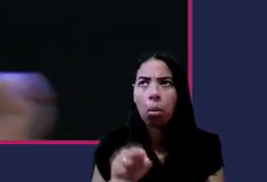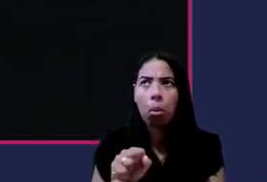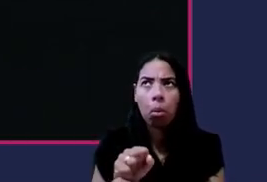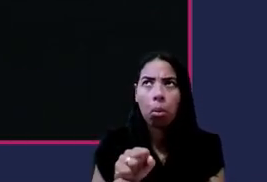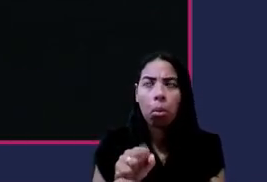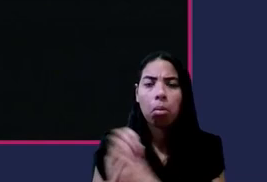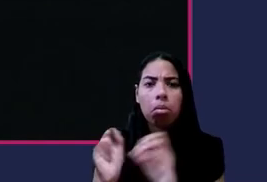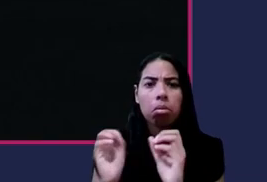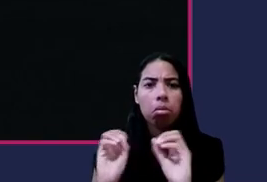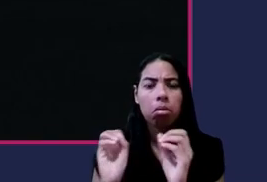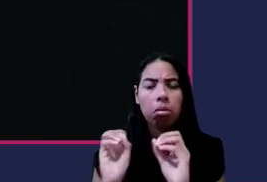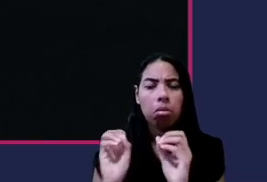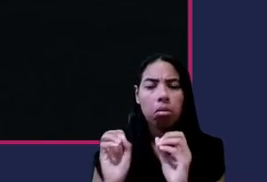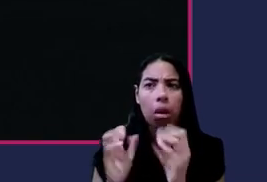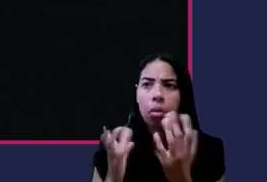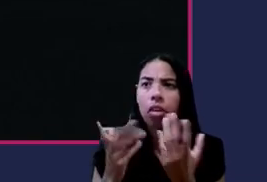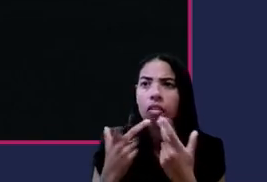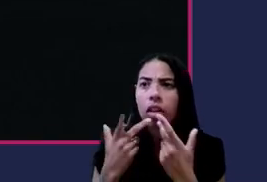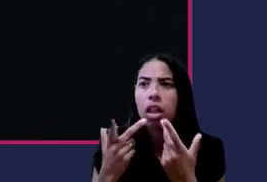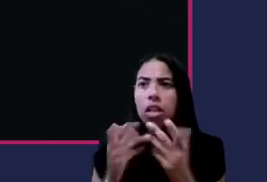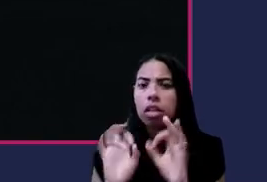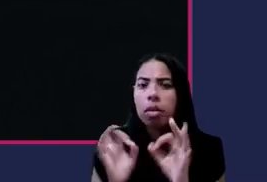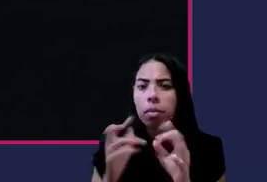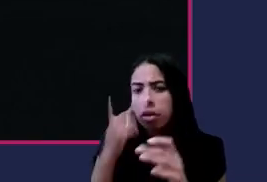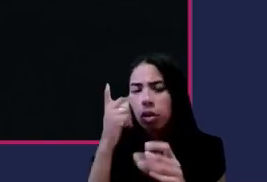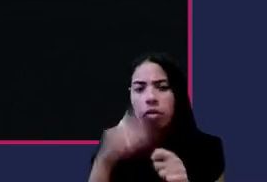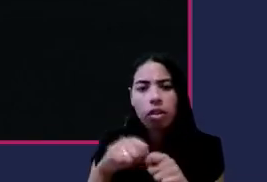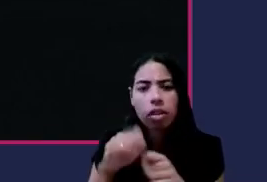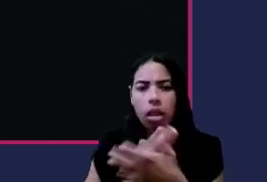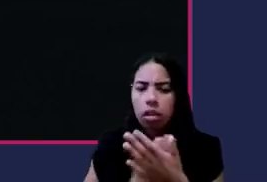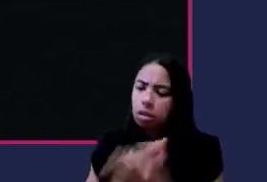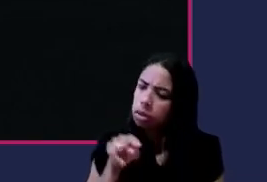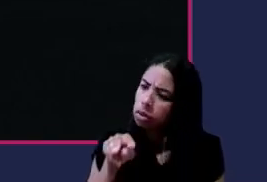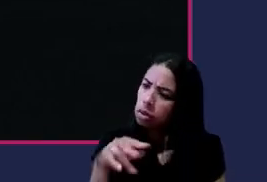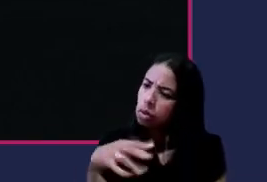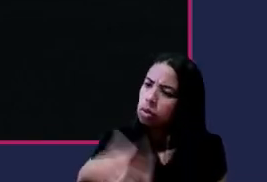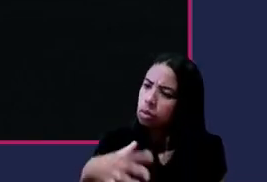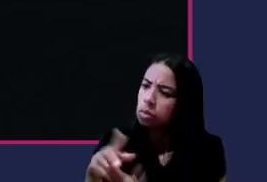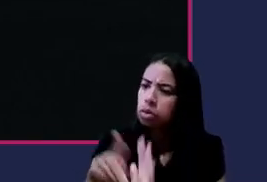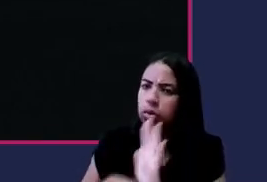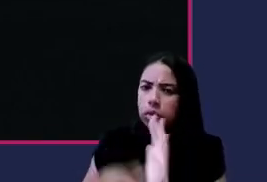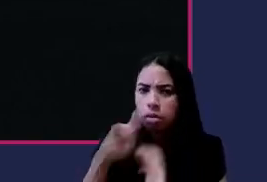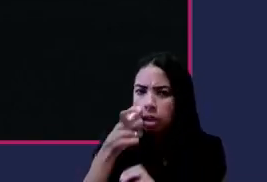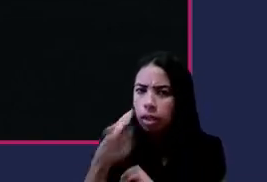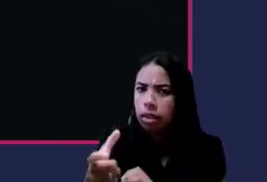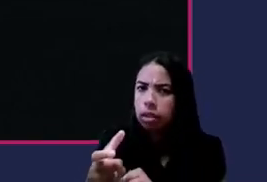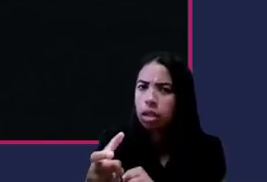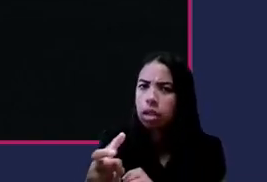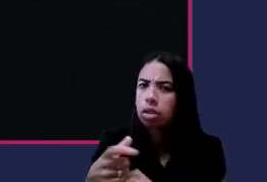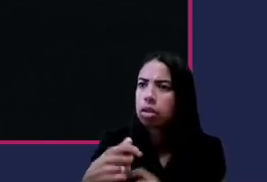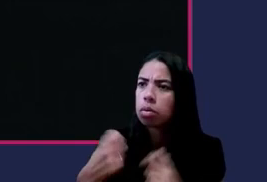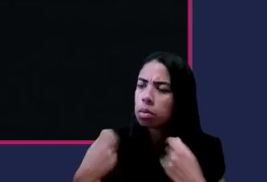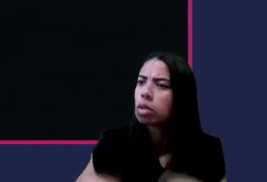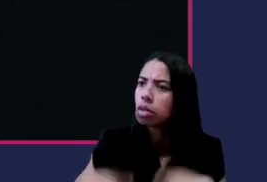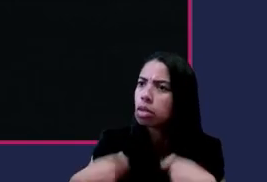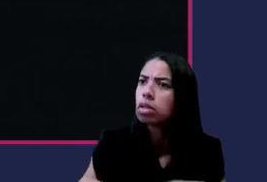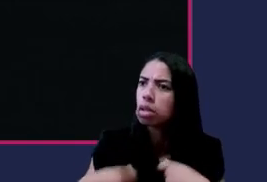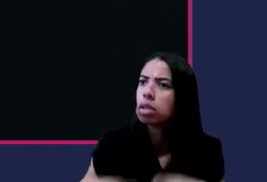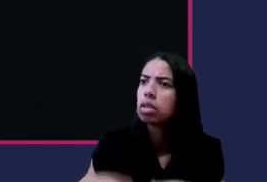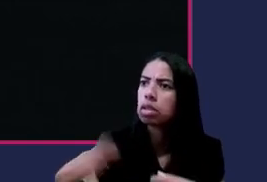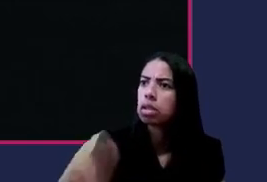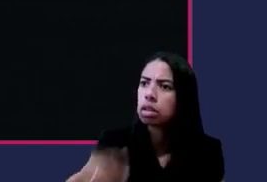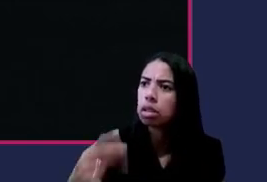Amélia Lemos in 2017. And it was just stuck there. I was like, this can't be here. If you have cancer, you're in a